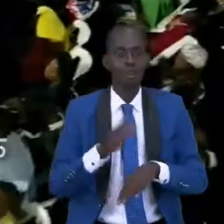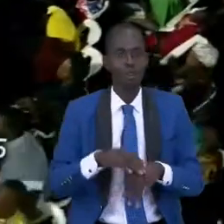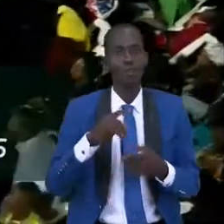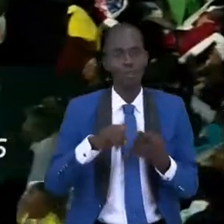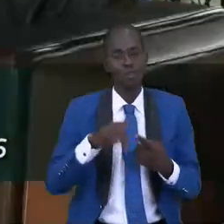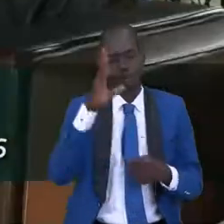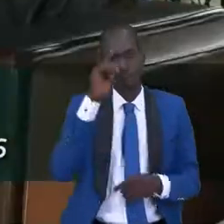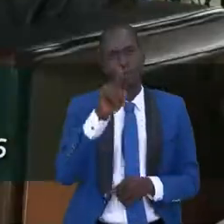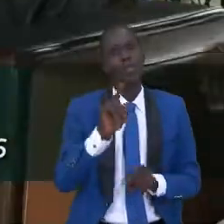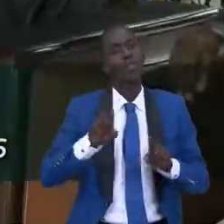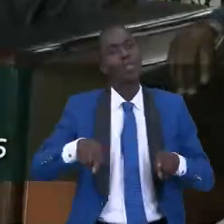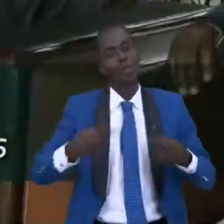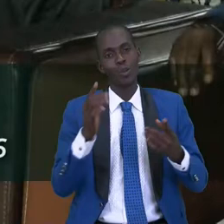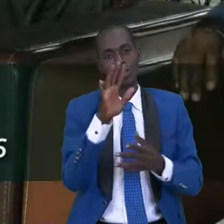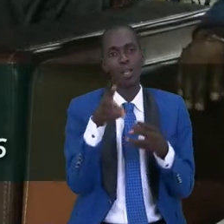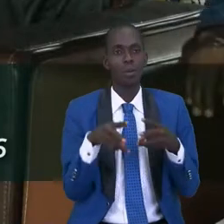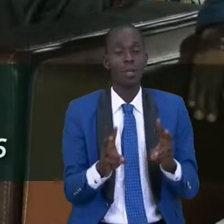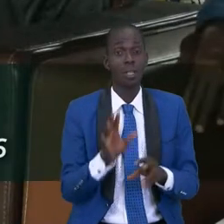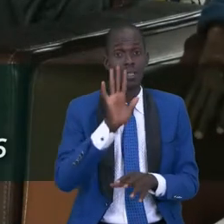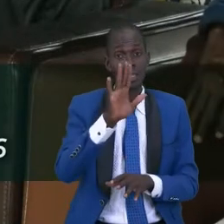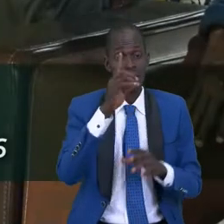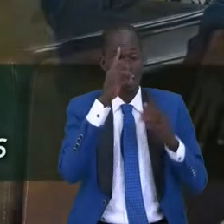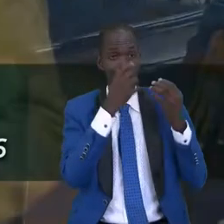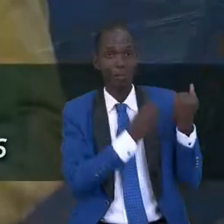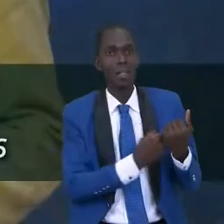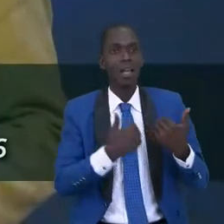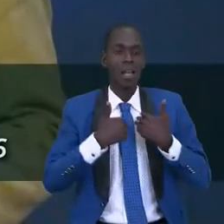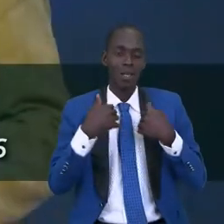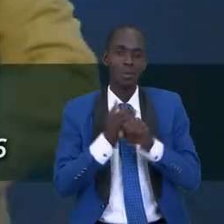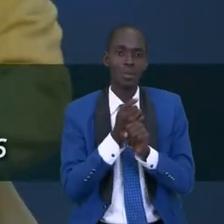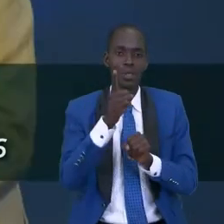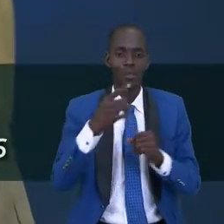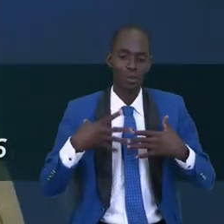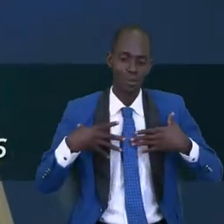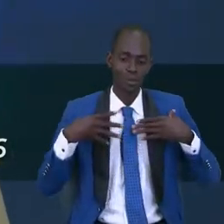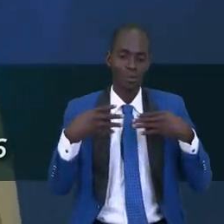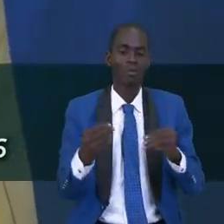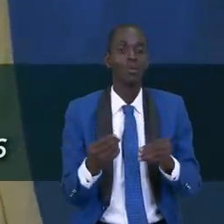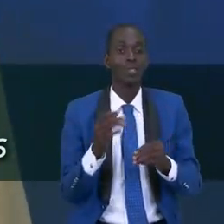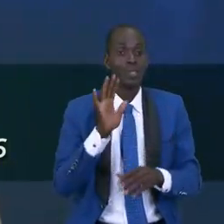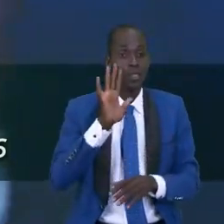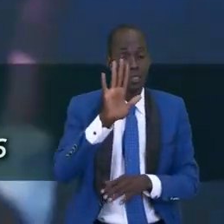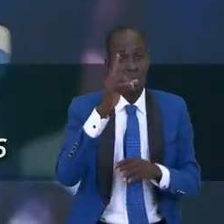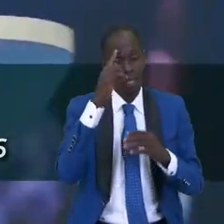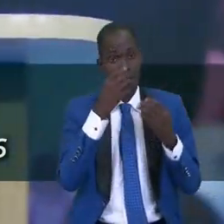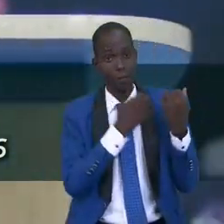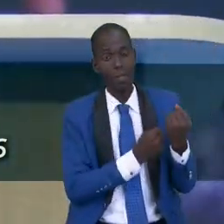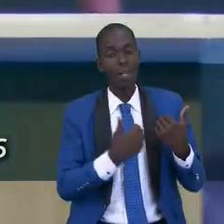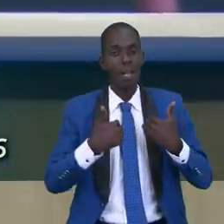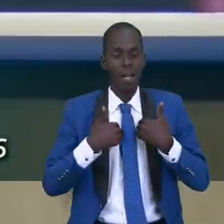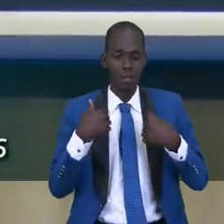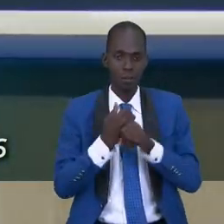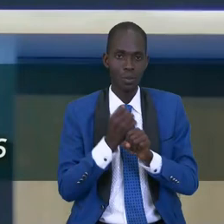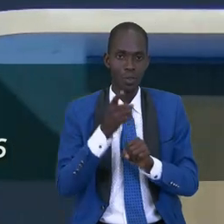thy way, thy faith has made thee whole. Thy faith has made